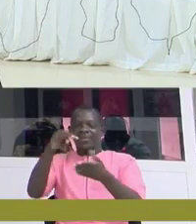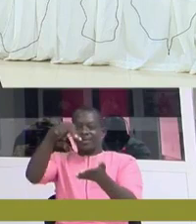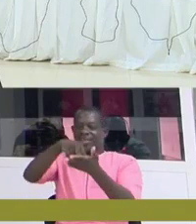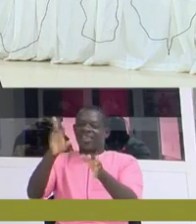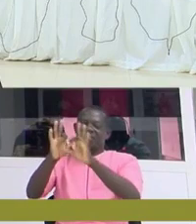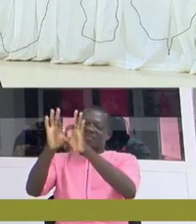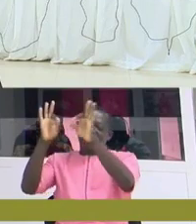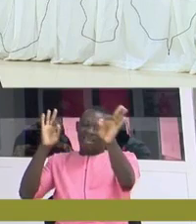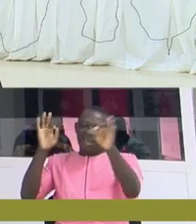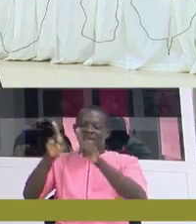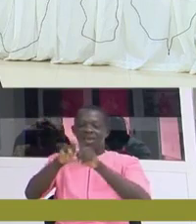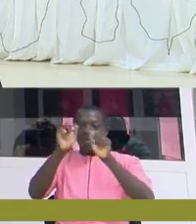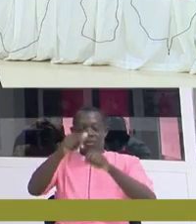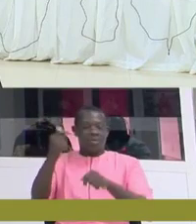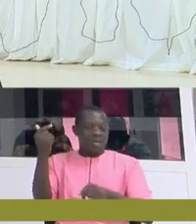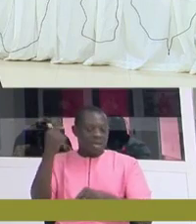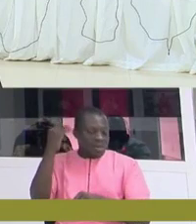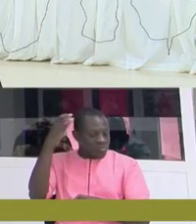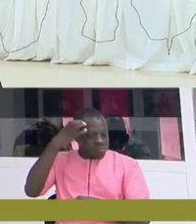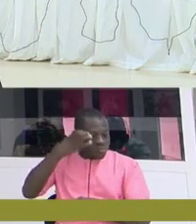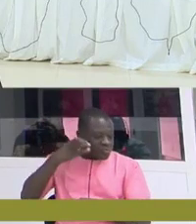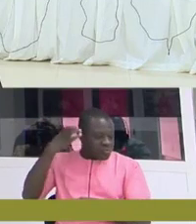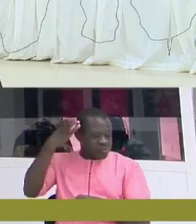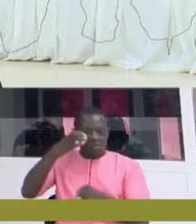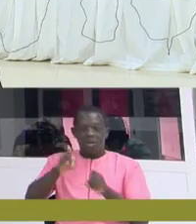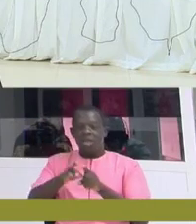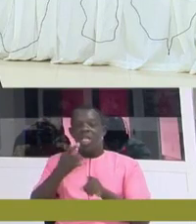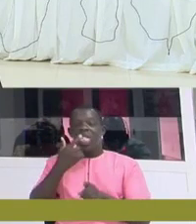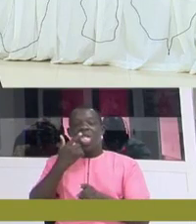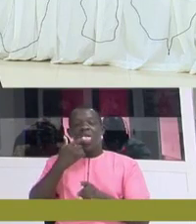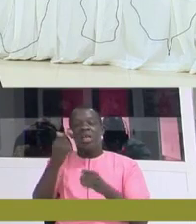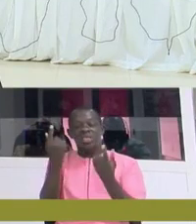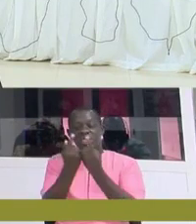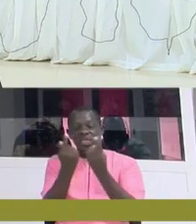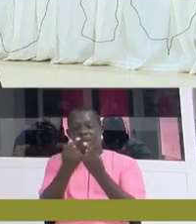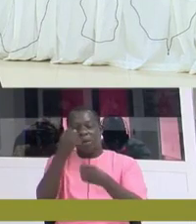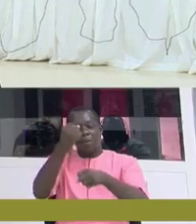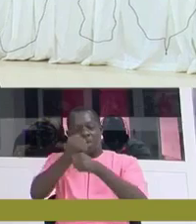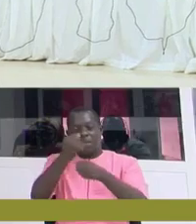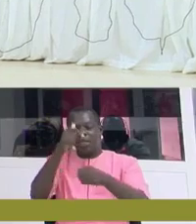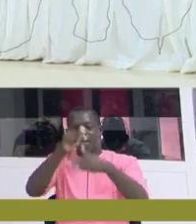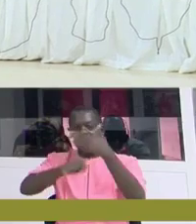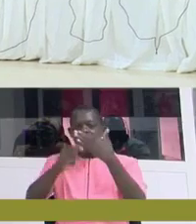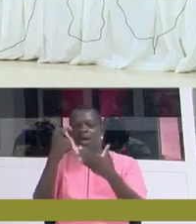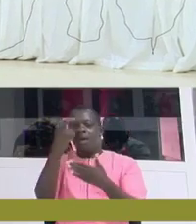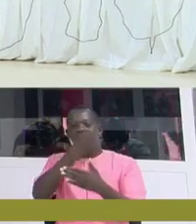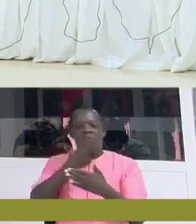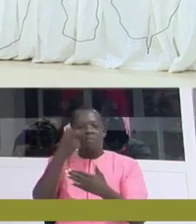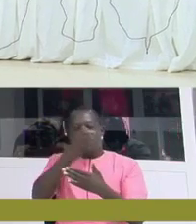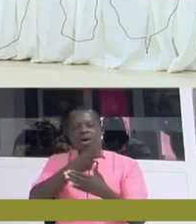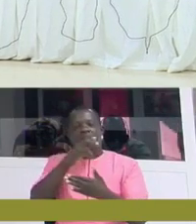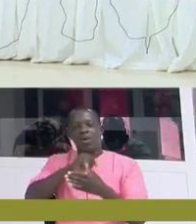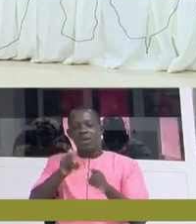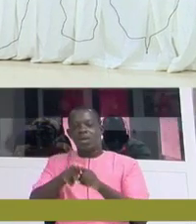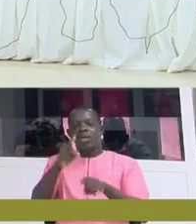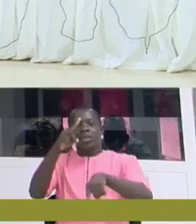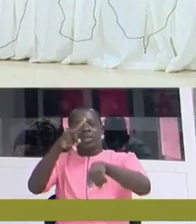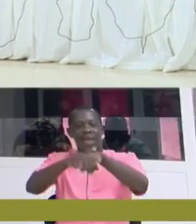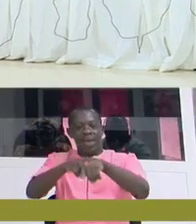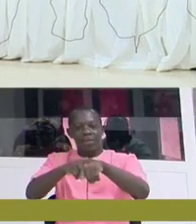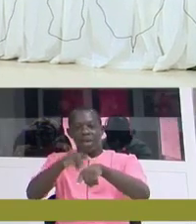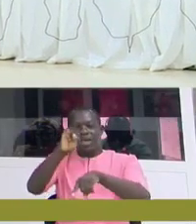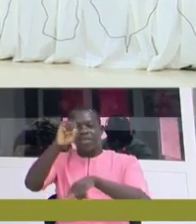you will hear the noise that the tongue was making in the man's mouth. That's the time when Sana